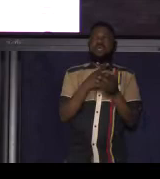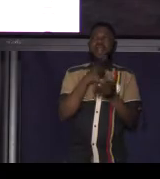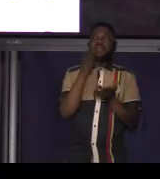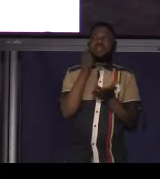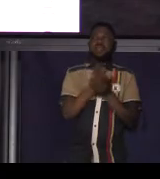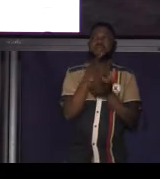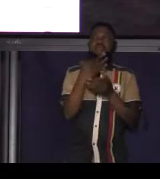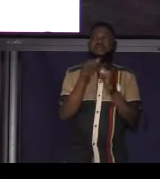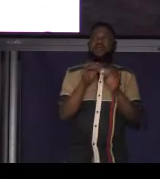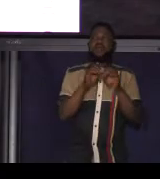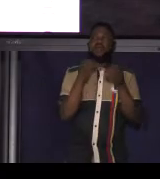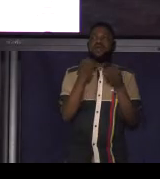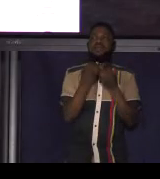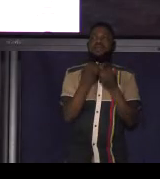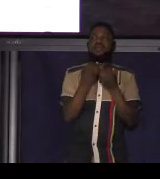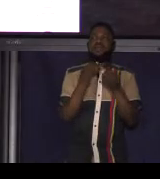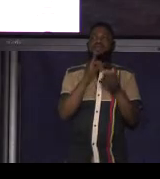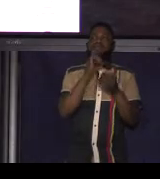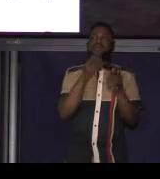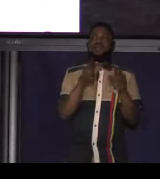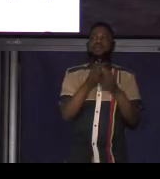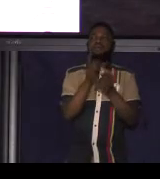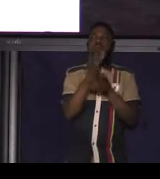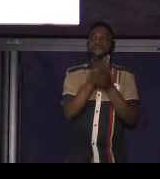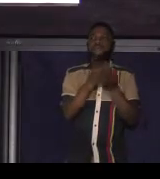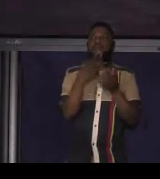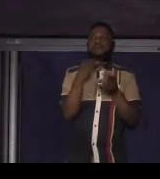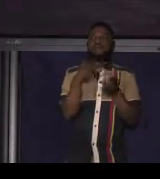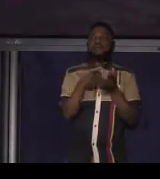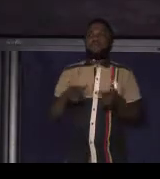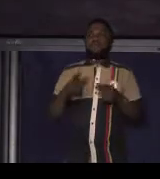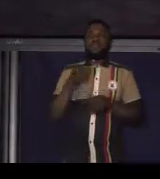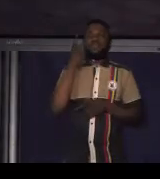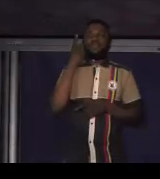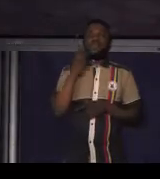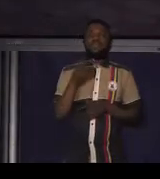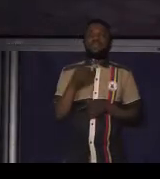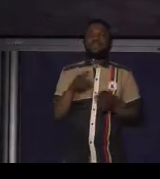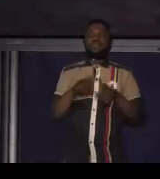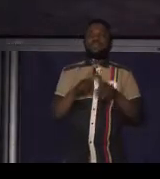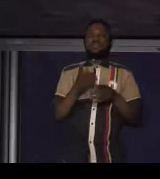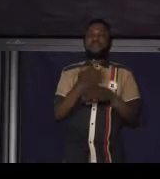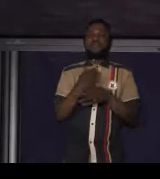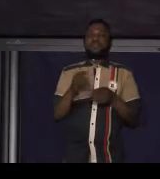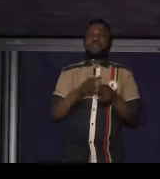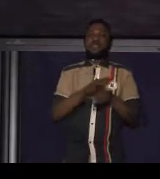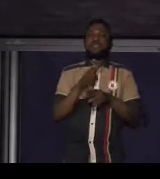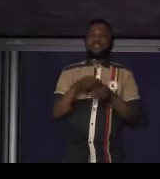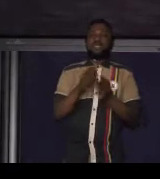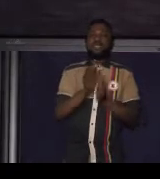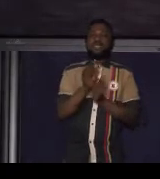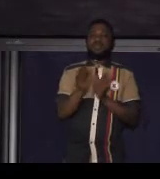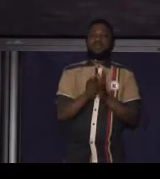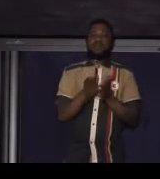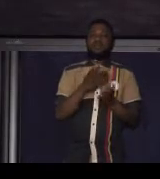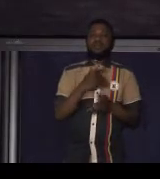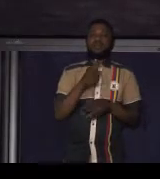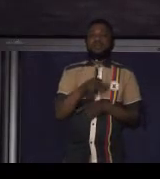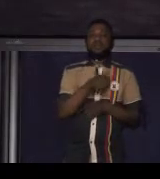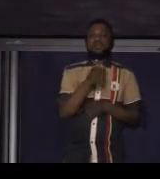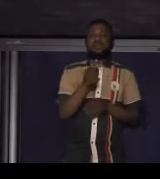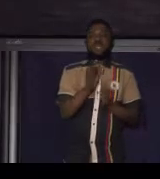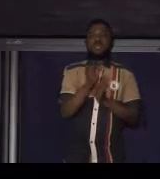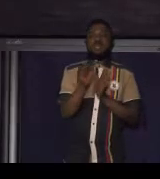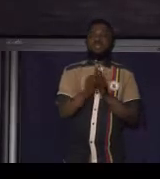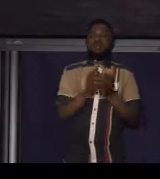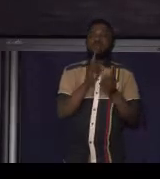seeds and styles of organization is also part of it. Now let's look at differences between national symbols and